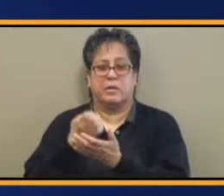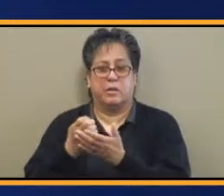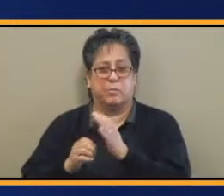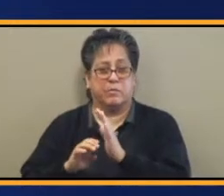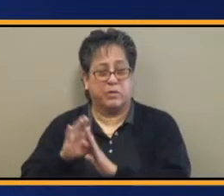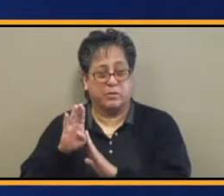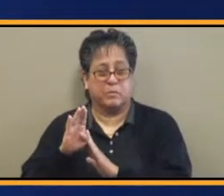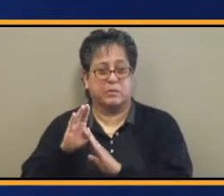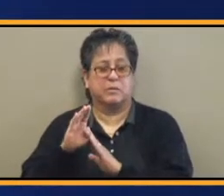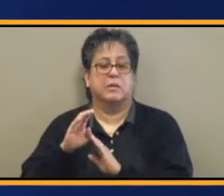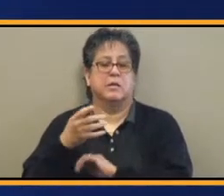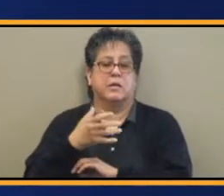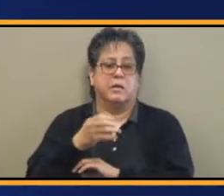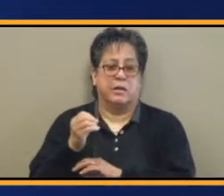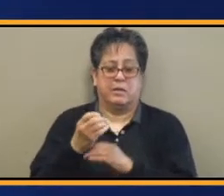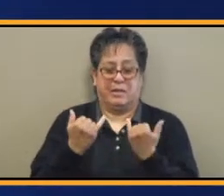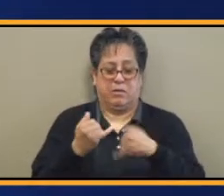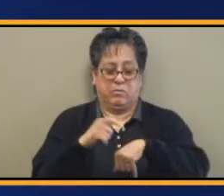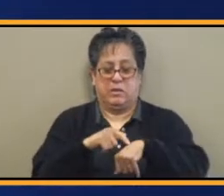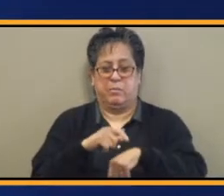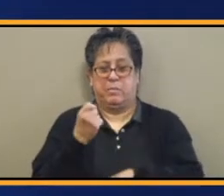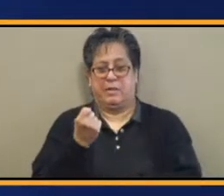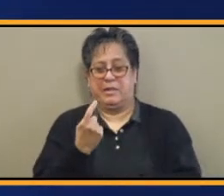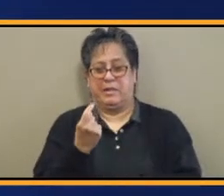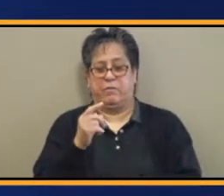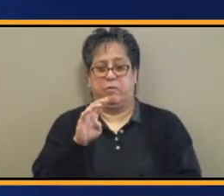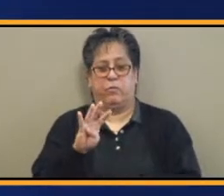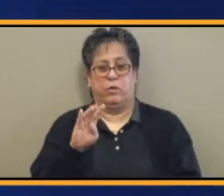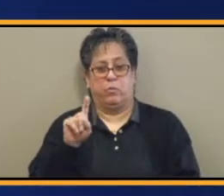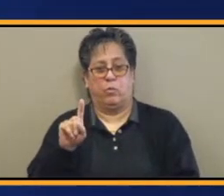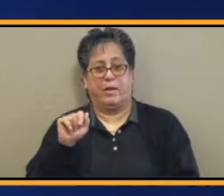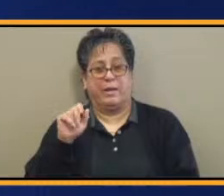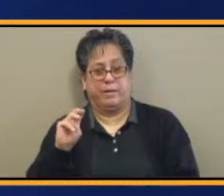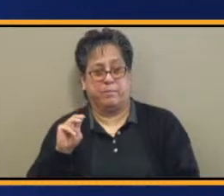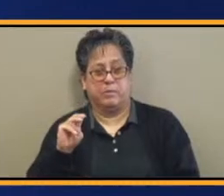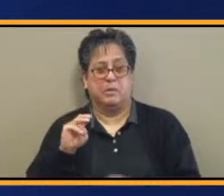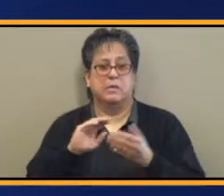development negotiations. It is 11:41